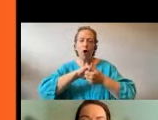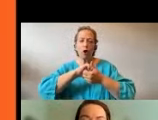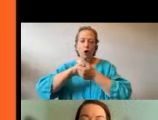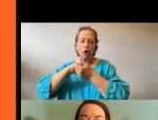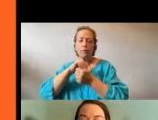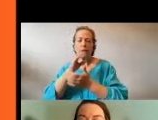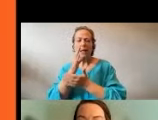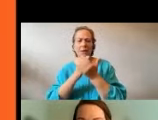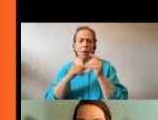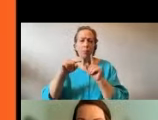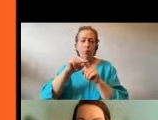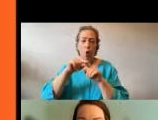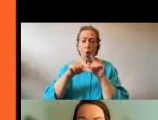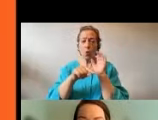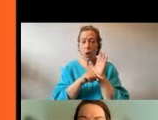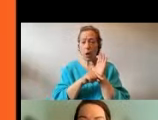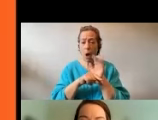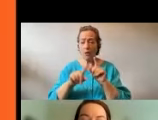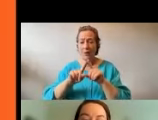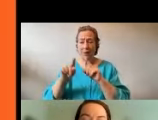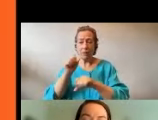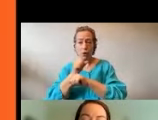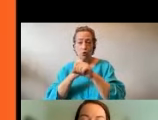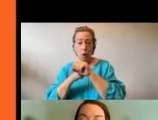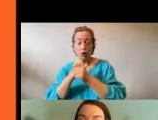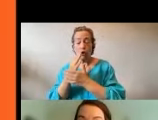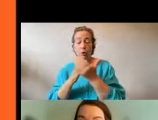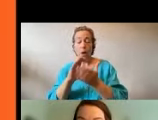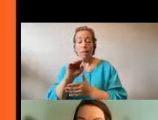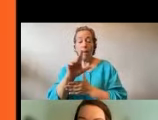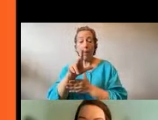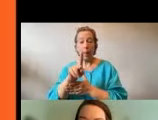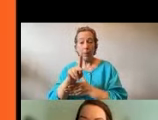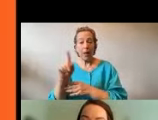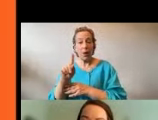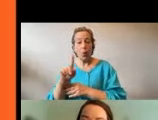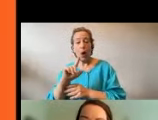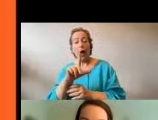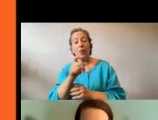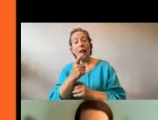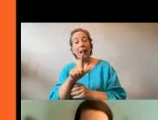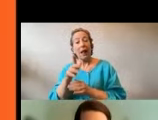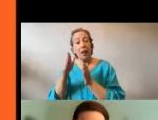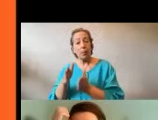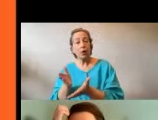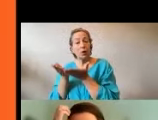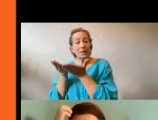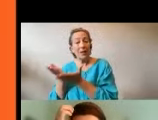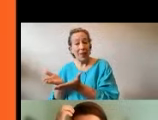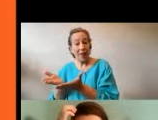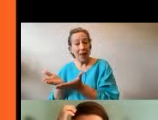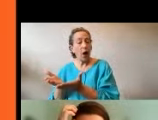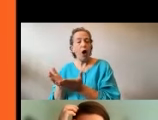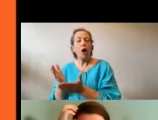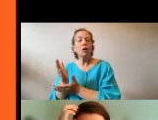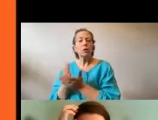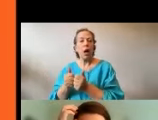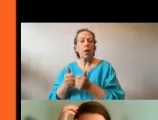structures. There are some medical legal partnerships where the legal practitioner is on site and some where they are not. Just one